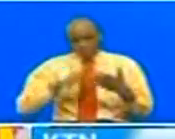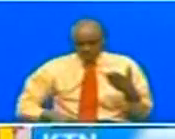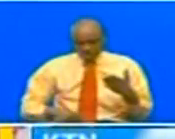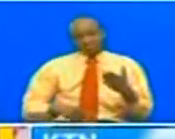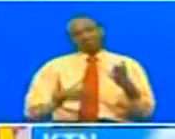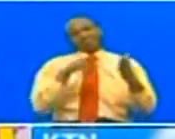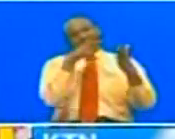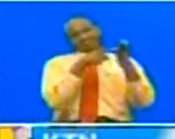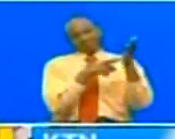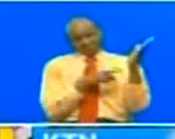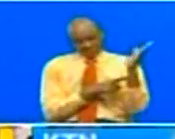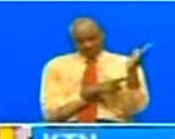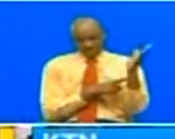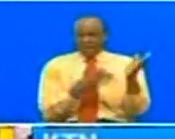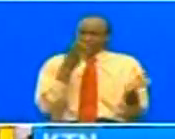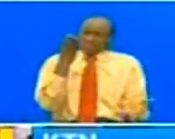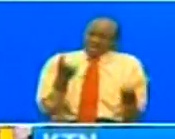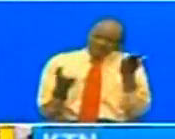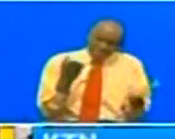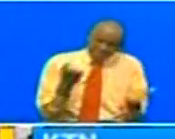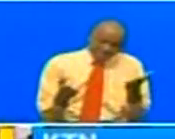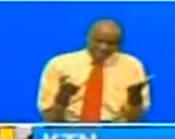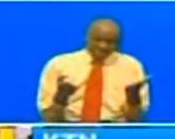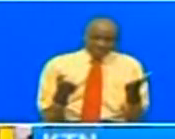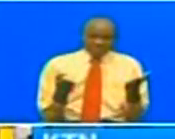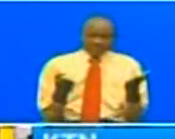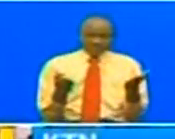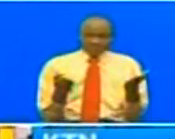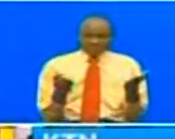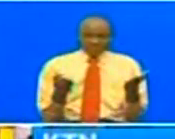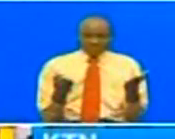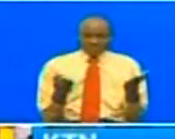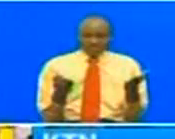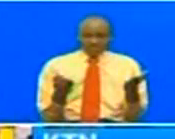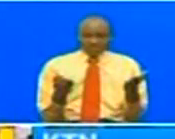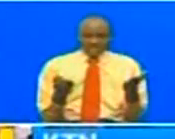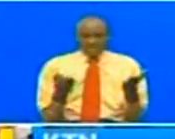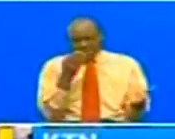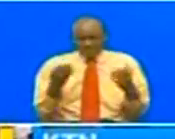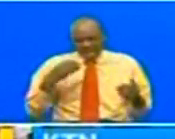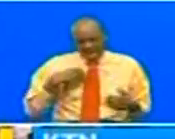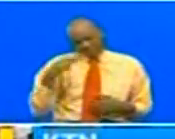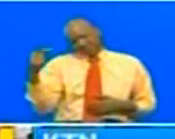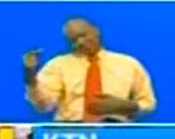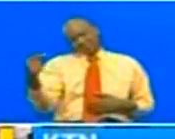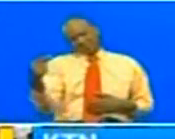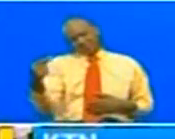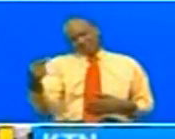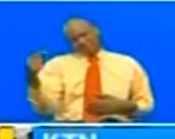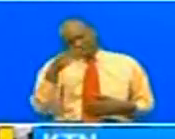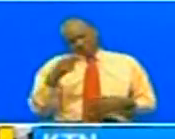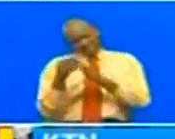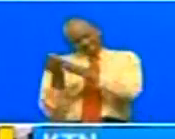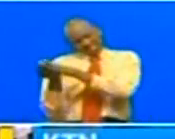follows. That could it be that there might be an element of